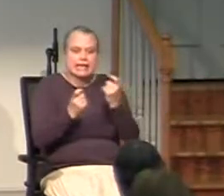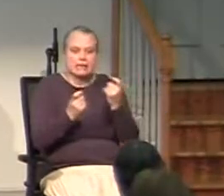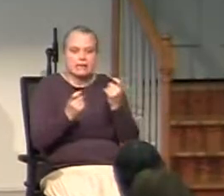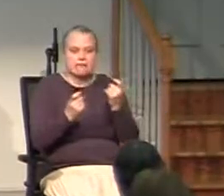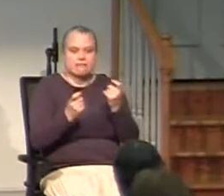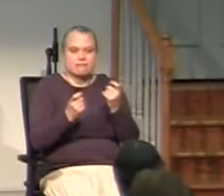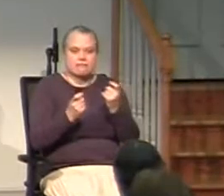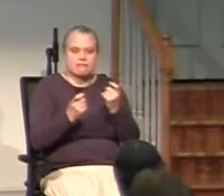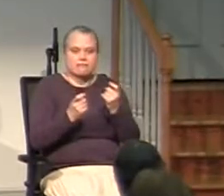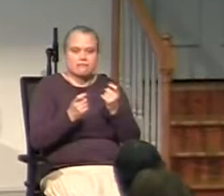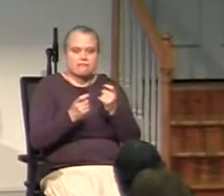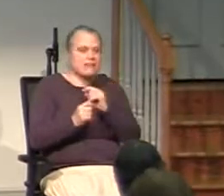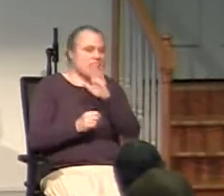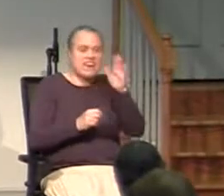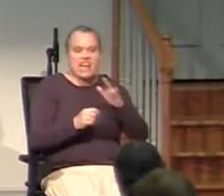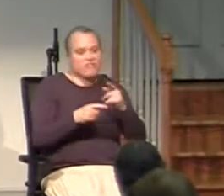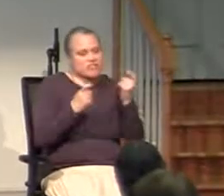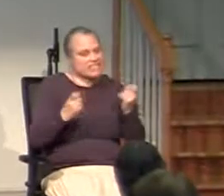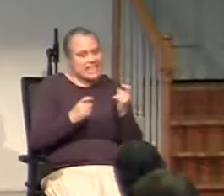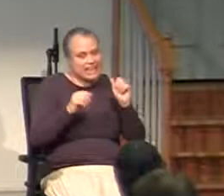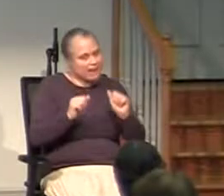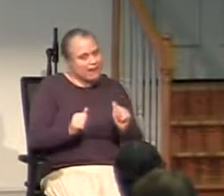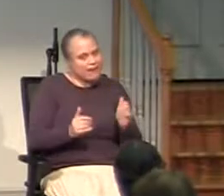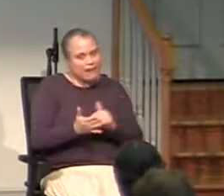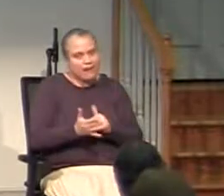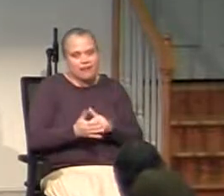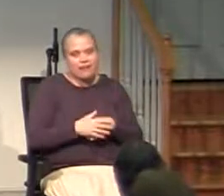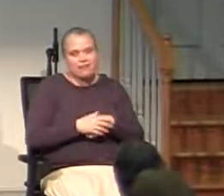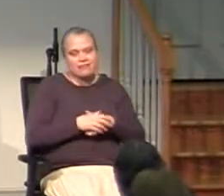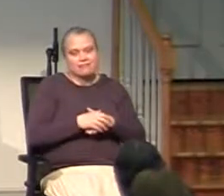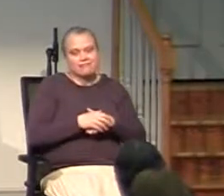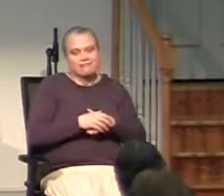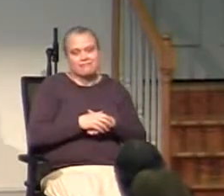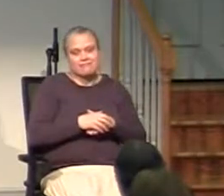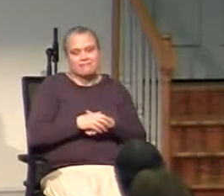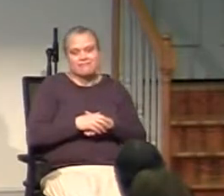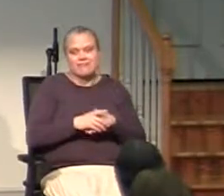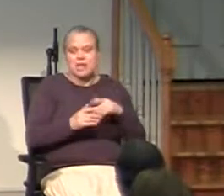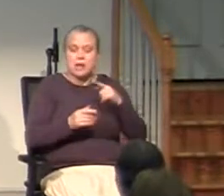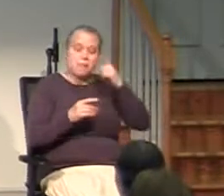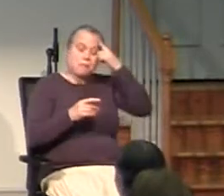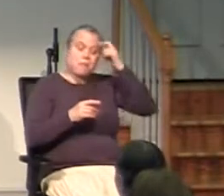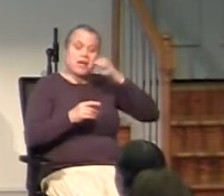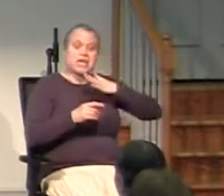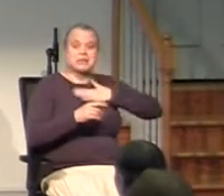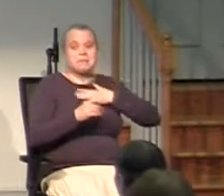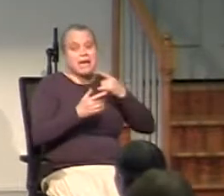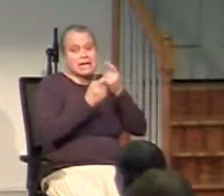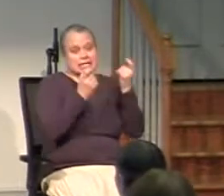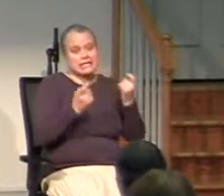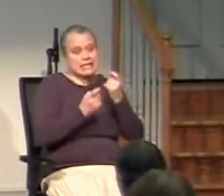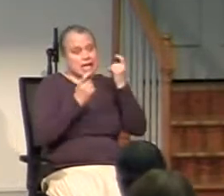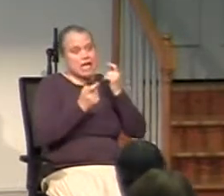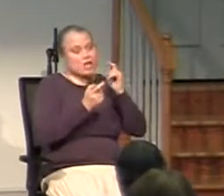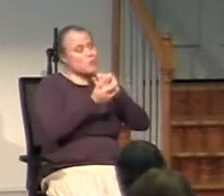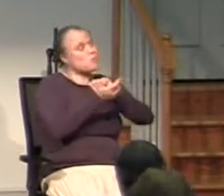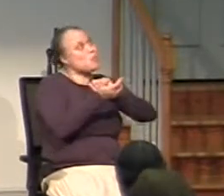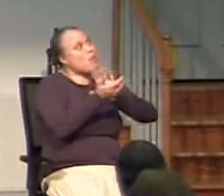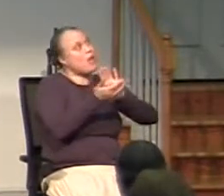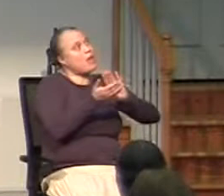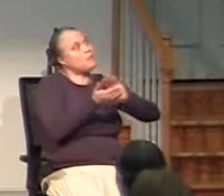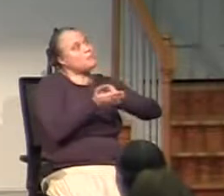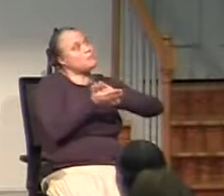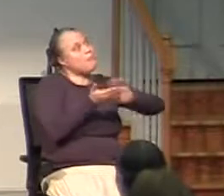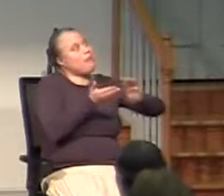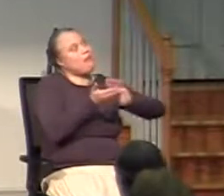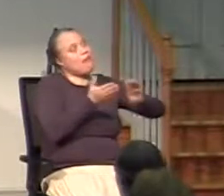impossibility. And if you sin, it's not really sin, because my sin was blotted out at Calvary, or that's the idea of it. Well,